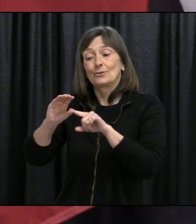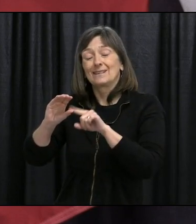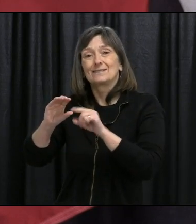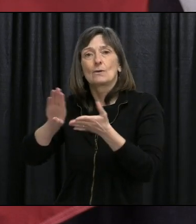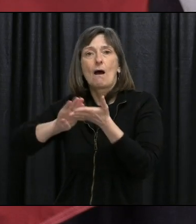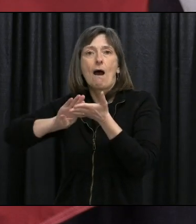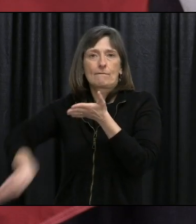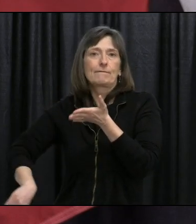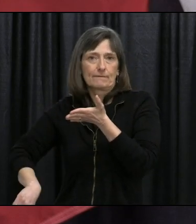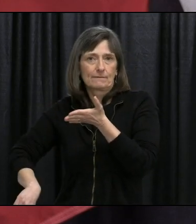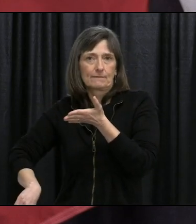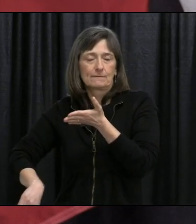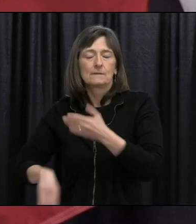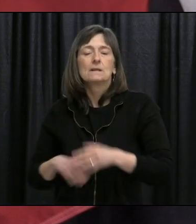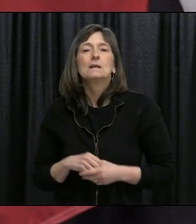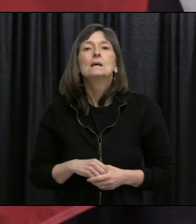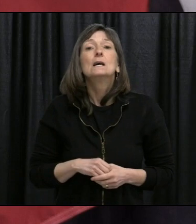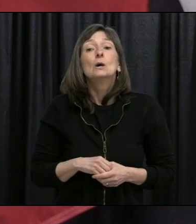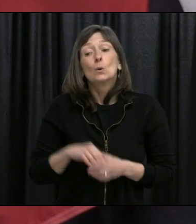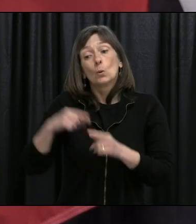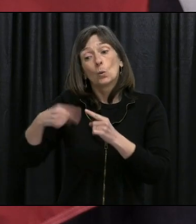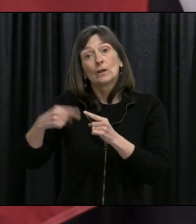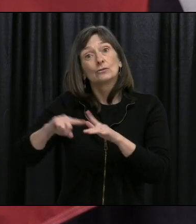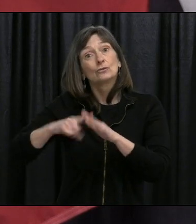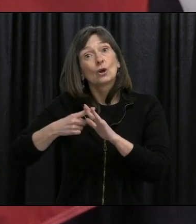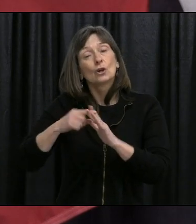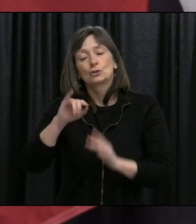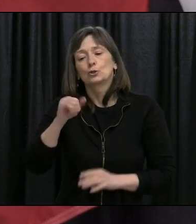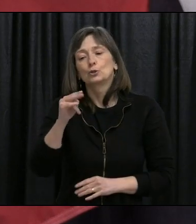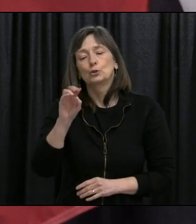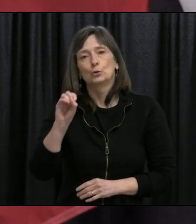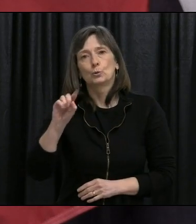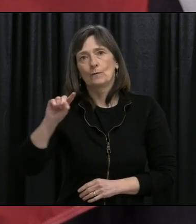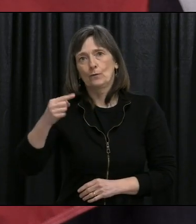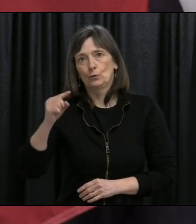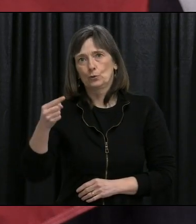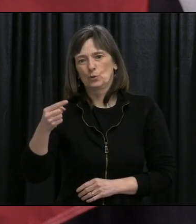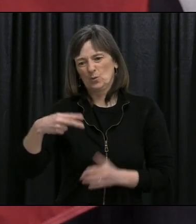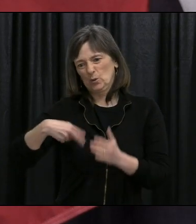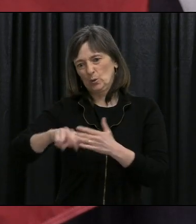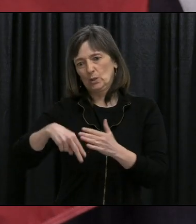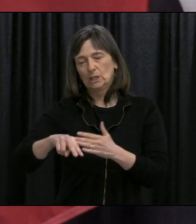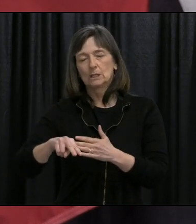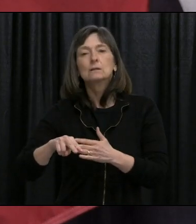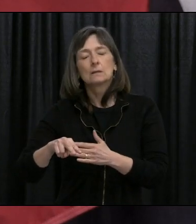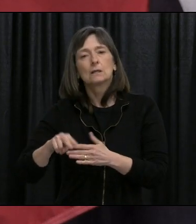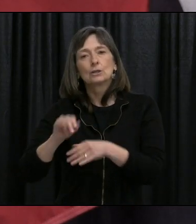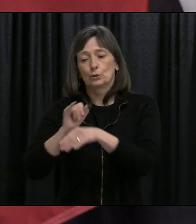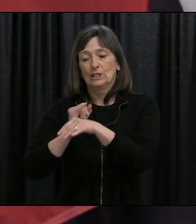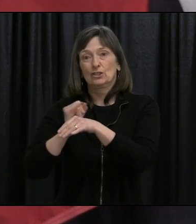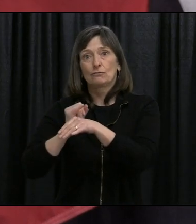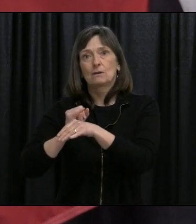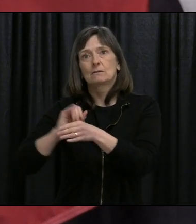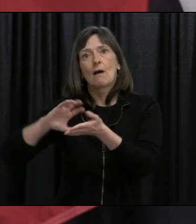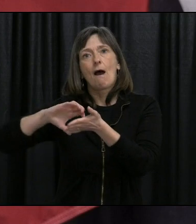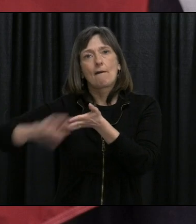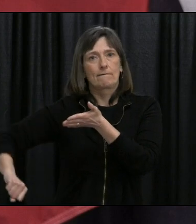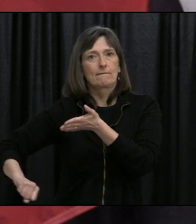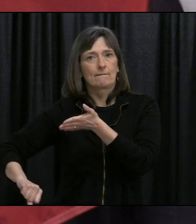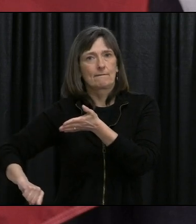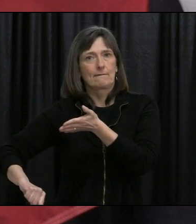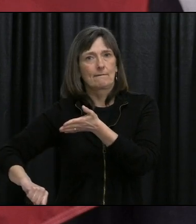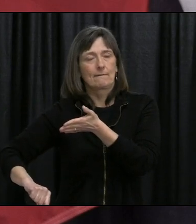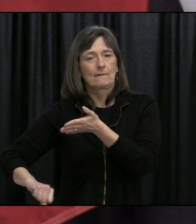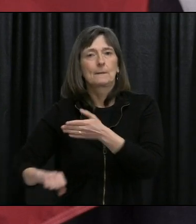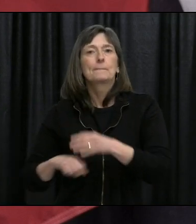that I've mentioned will come into effect on June 1st, which is just a couple of weeks away, and that interest waiver will be available